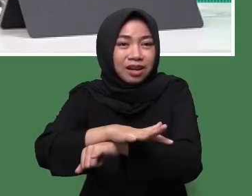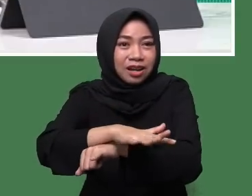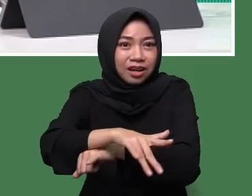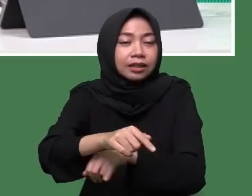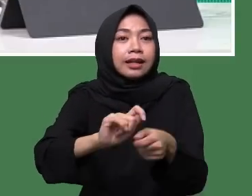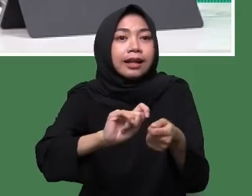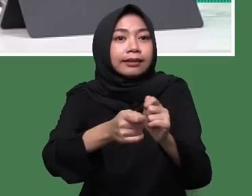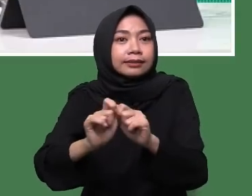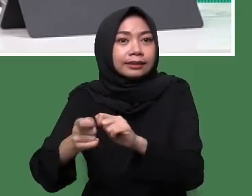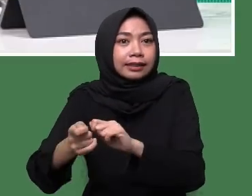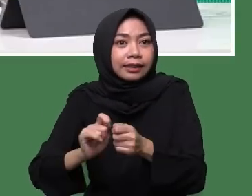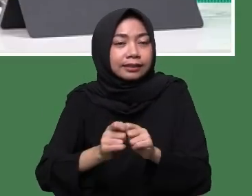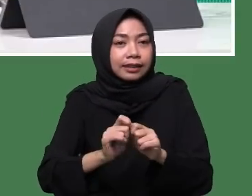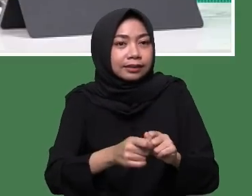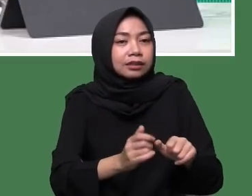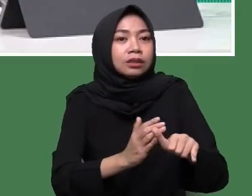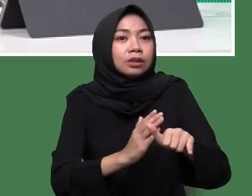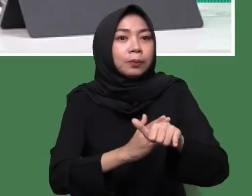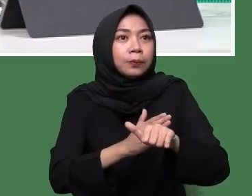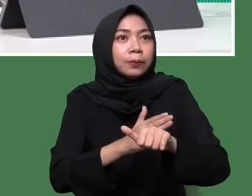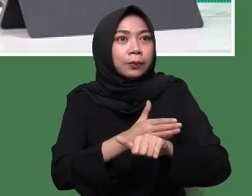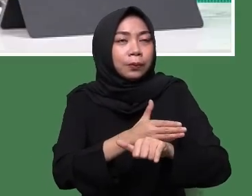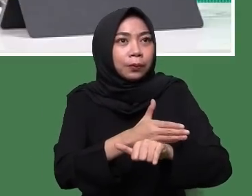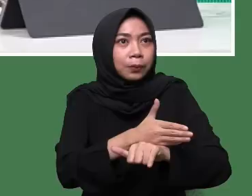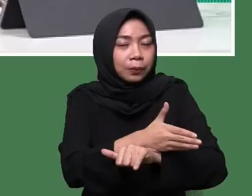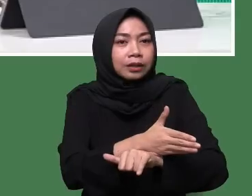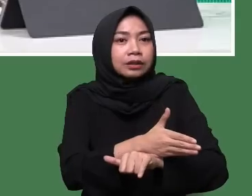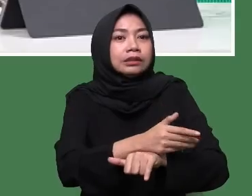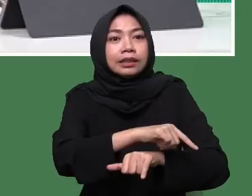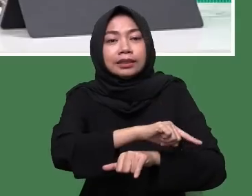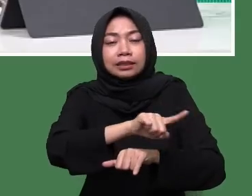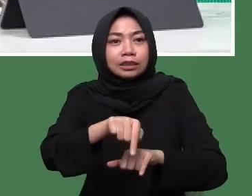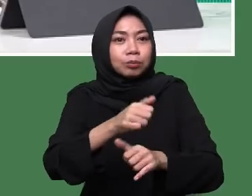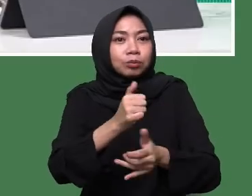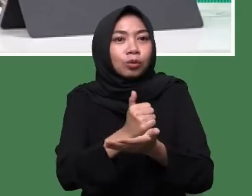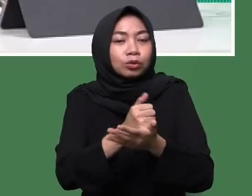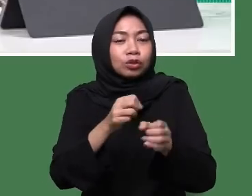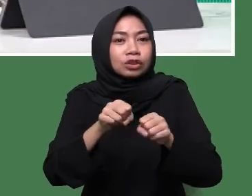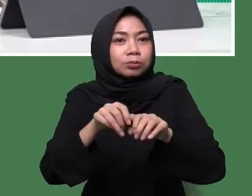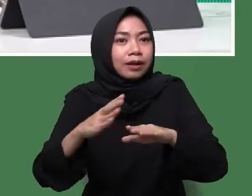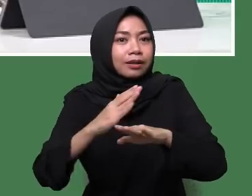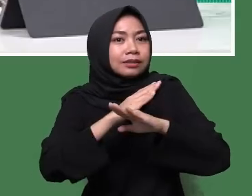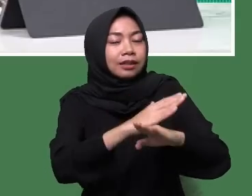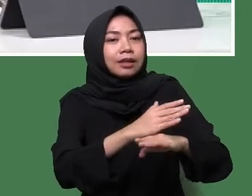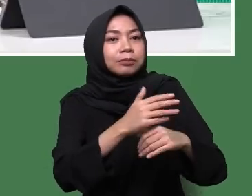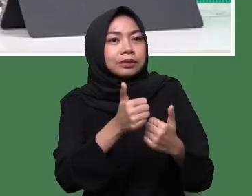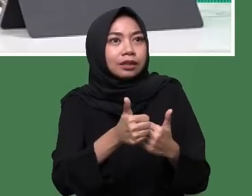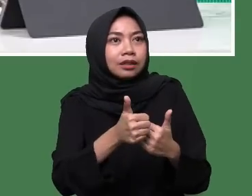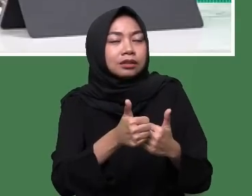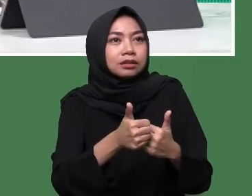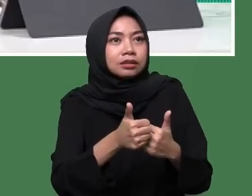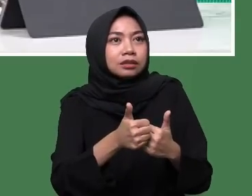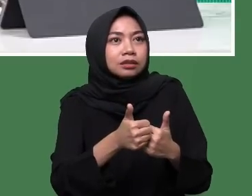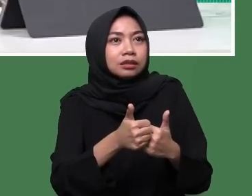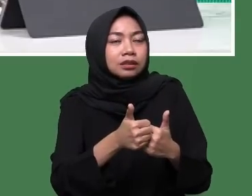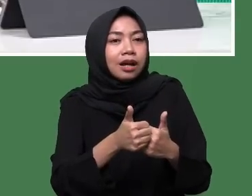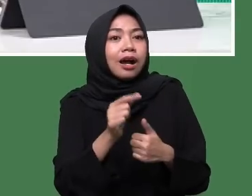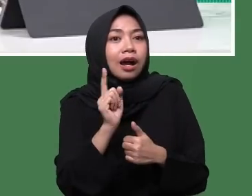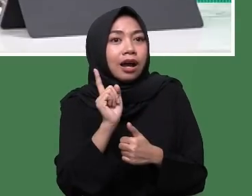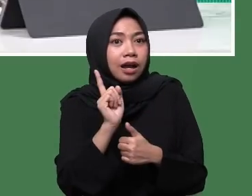and slaughtered by the government, by the authority, to make sure that the spread of the disease can be limited. And for those, we